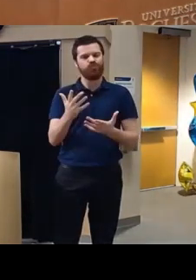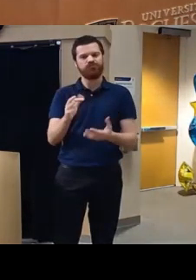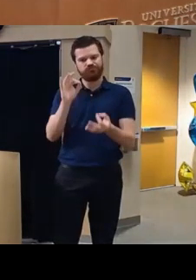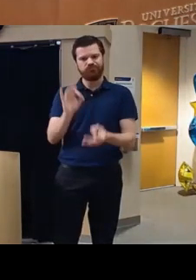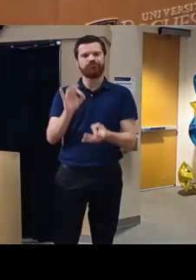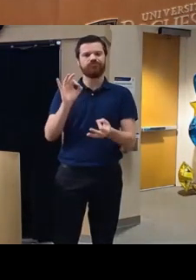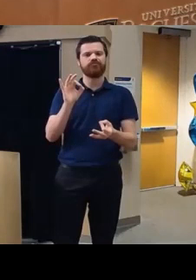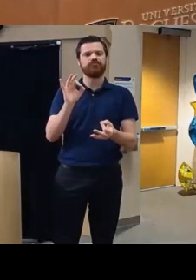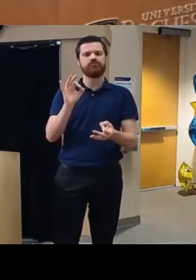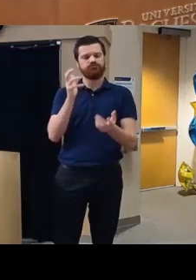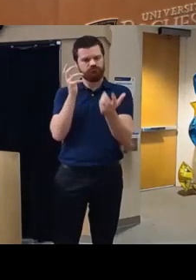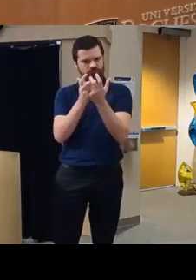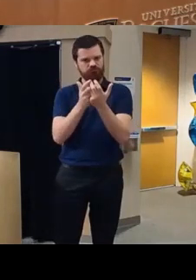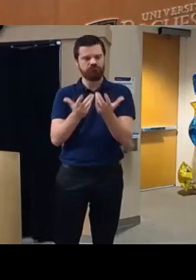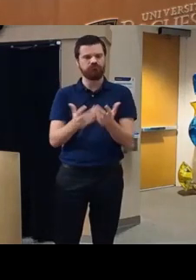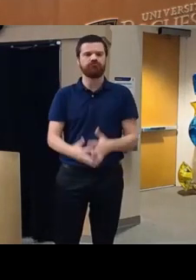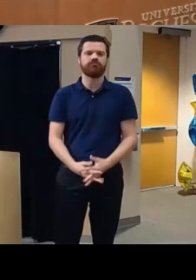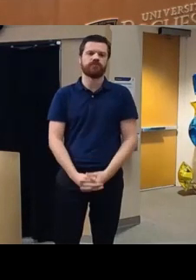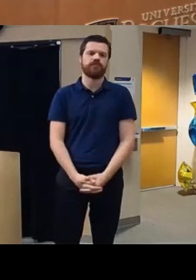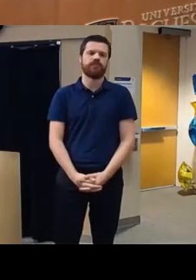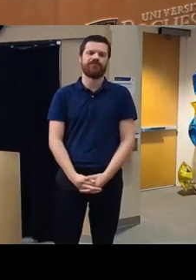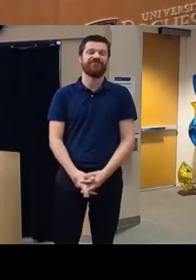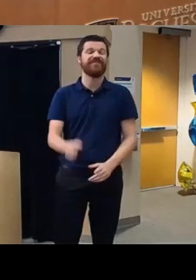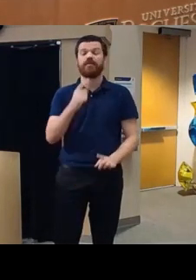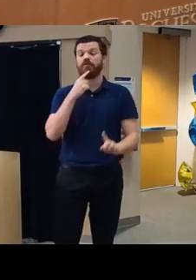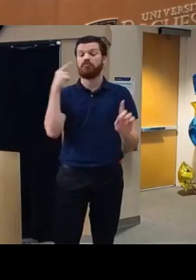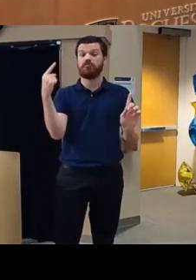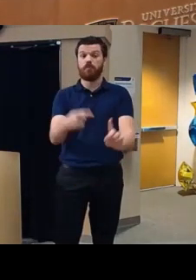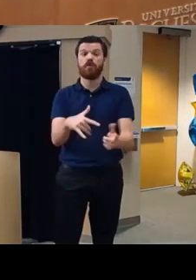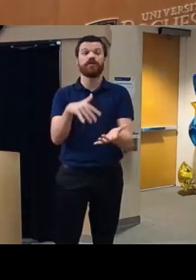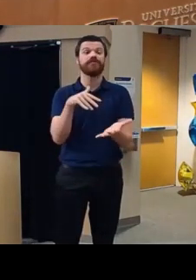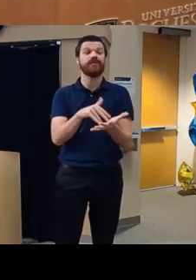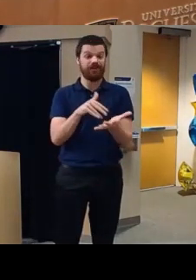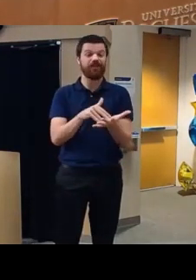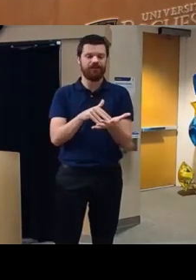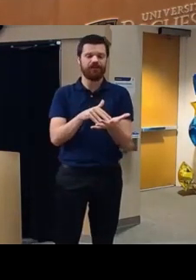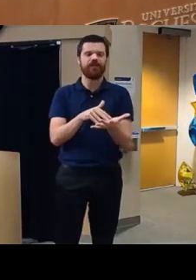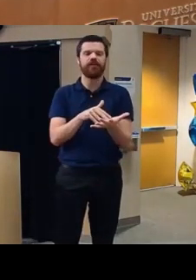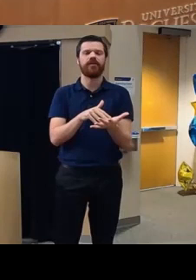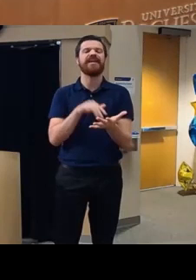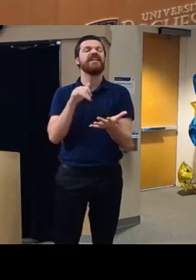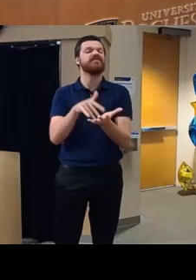factors. And essentially, in a nutshell, what we did in this study, which also had,